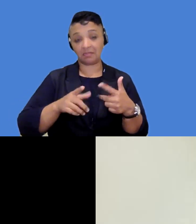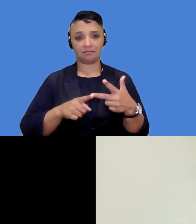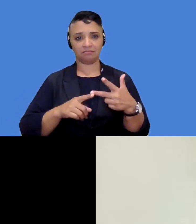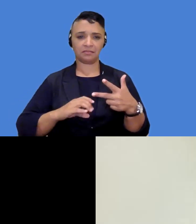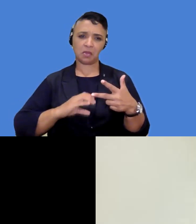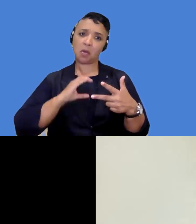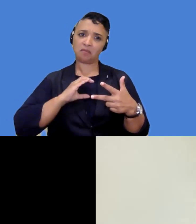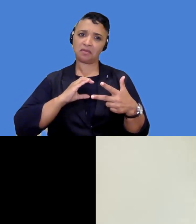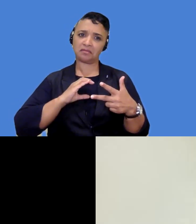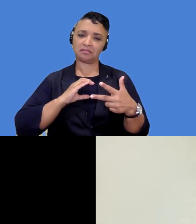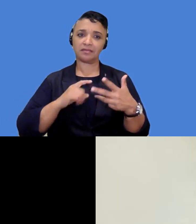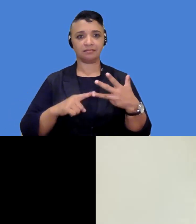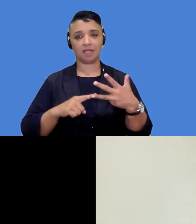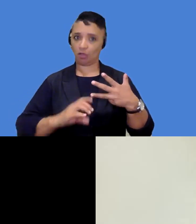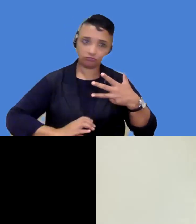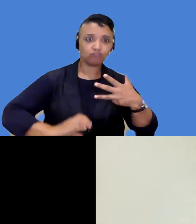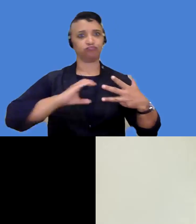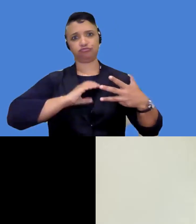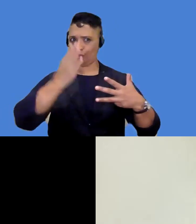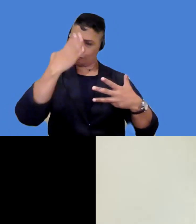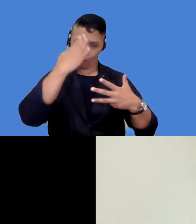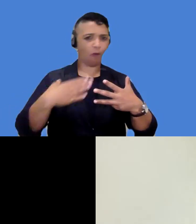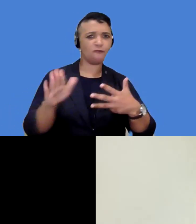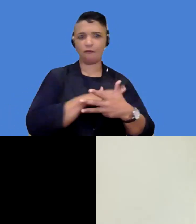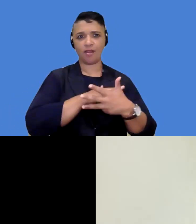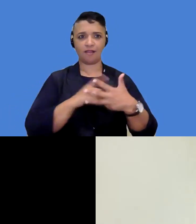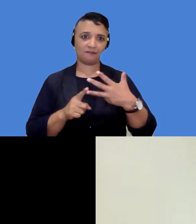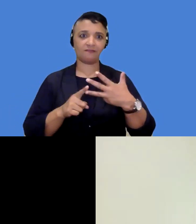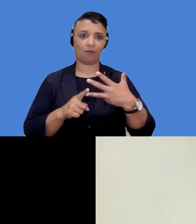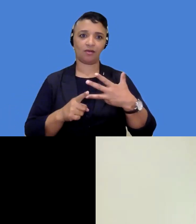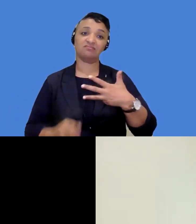confident, and very confident.